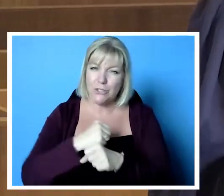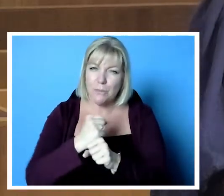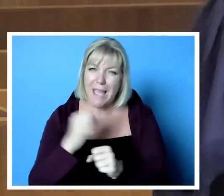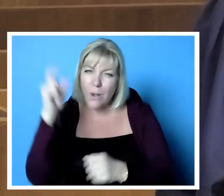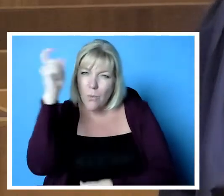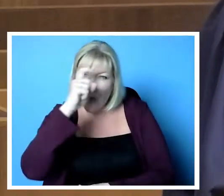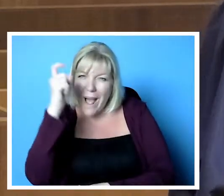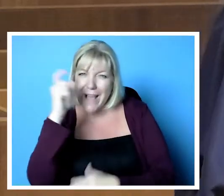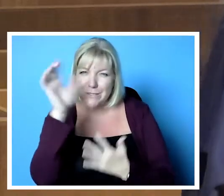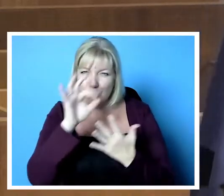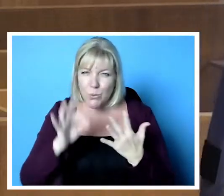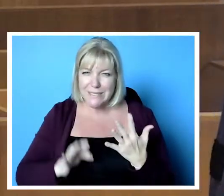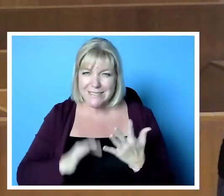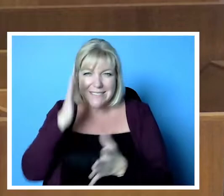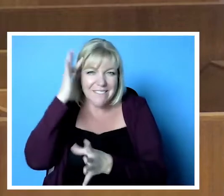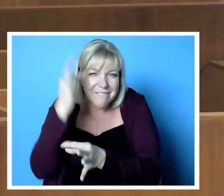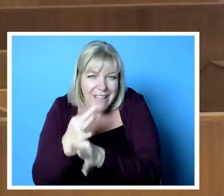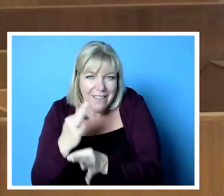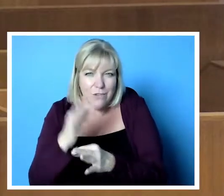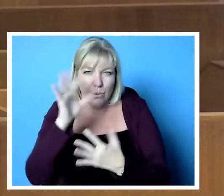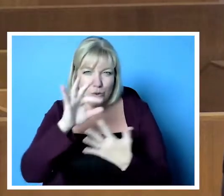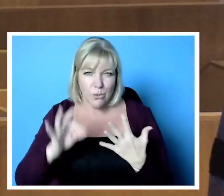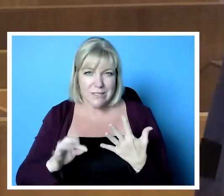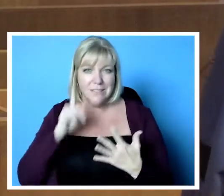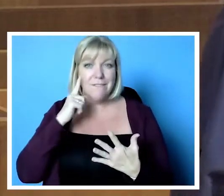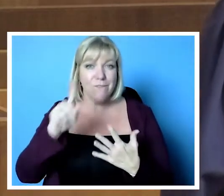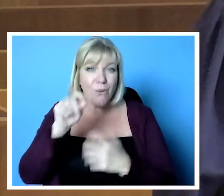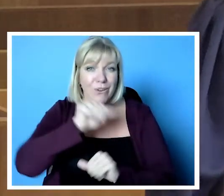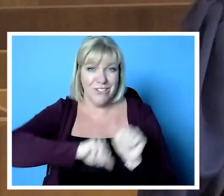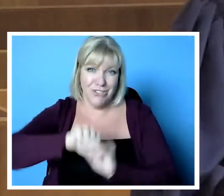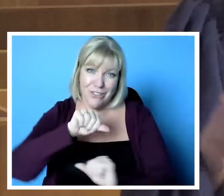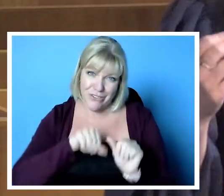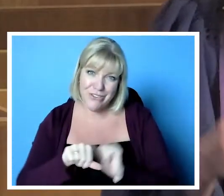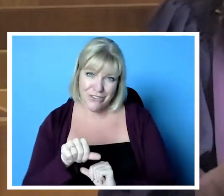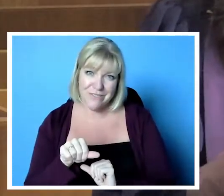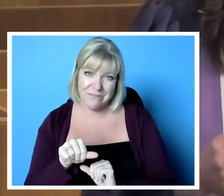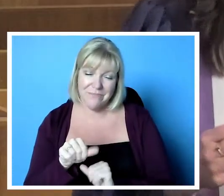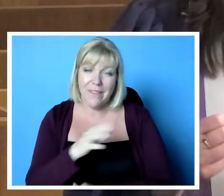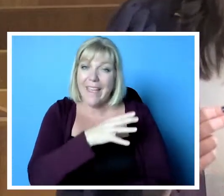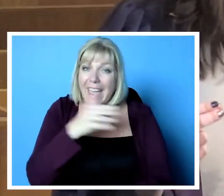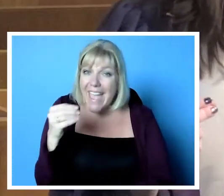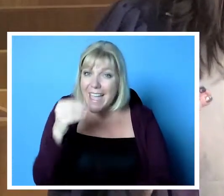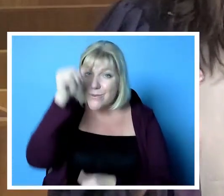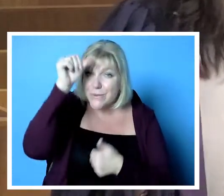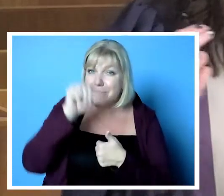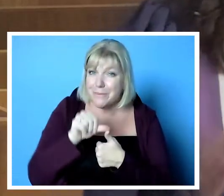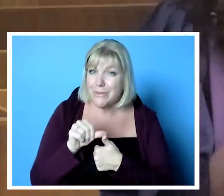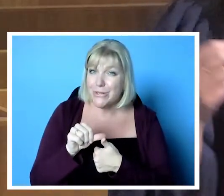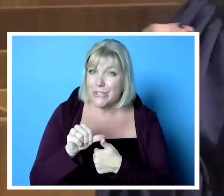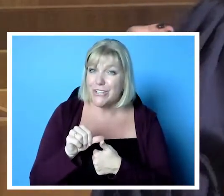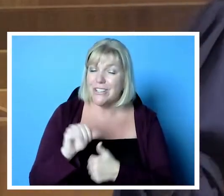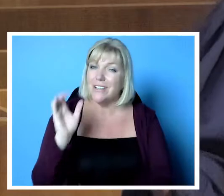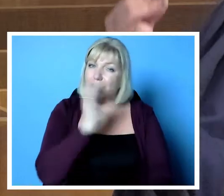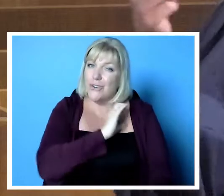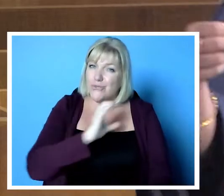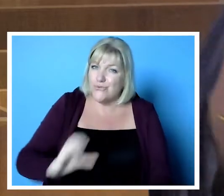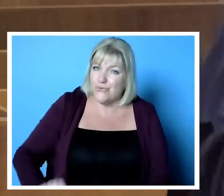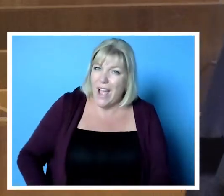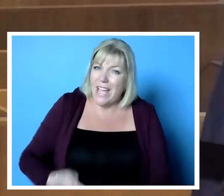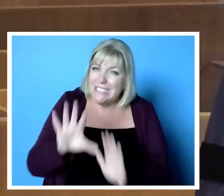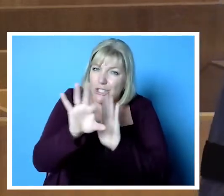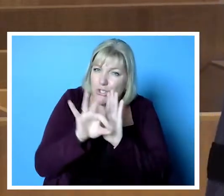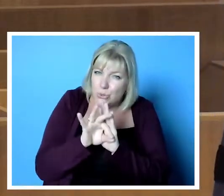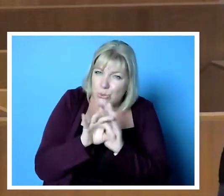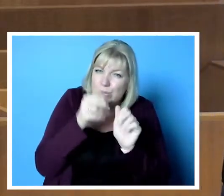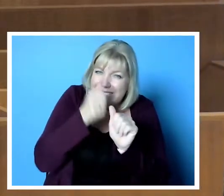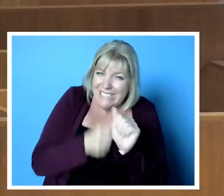and faithfully for one another. And to remember that Christ chooses each of